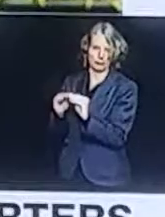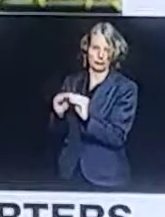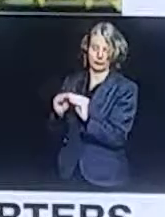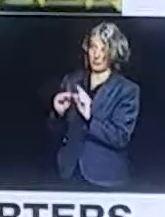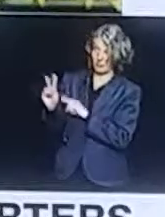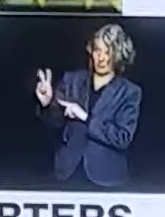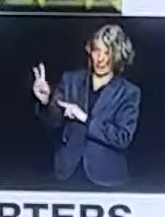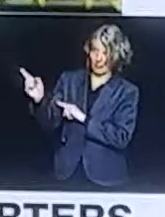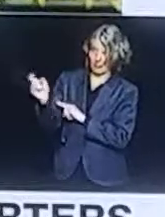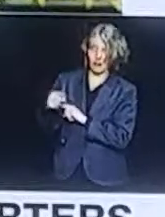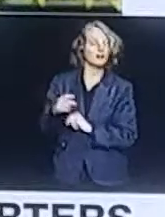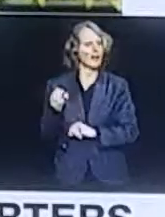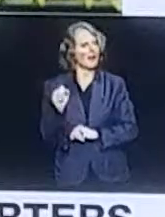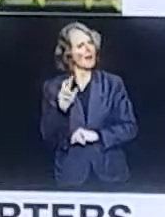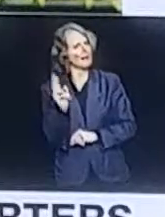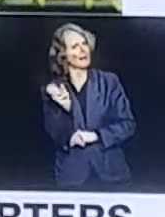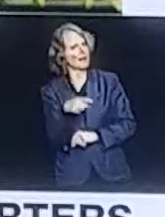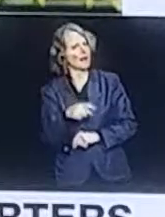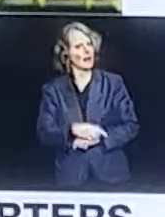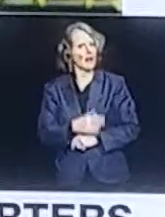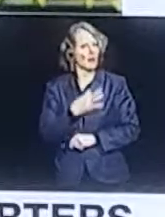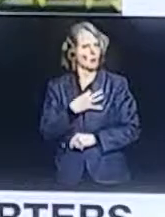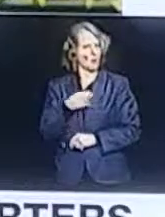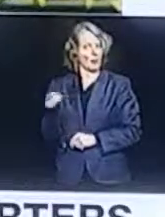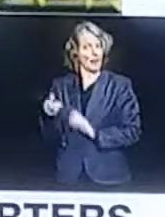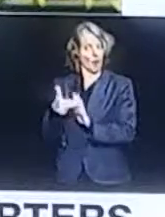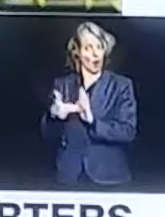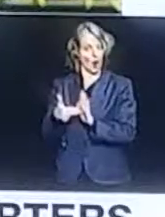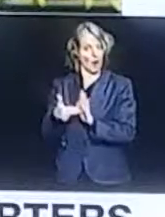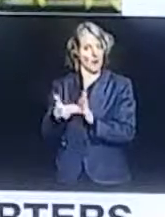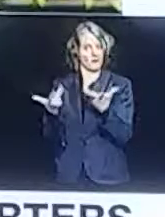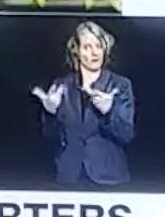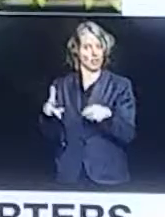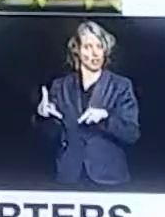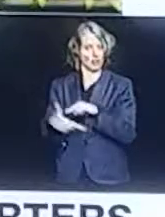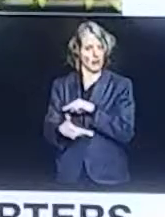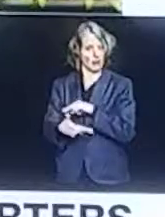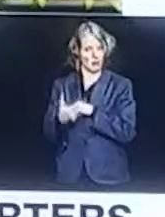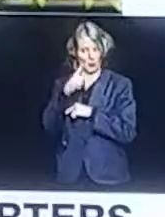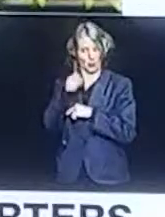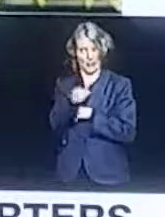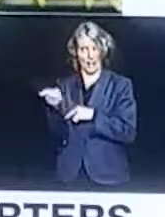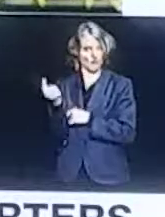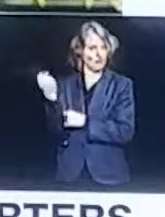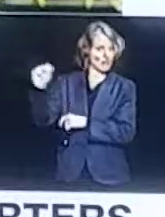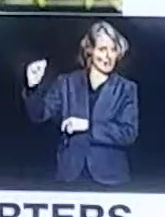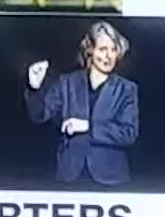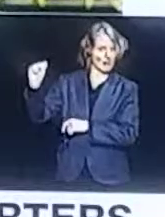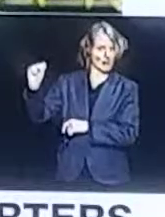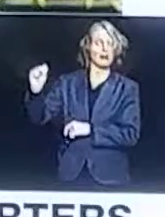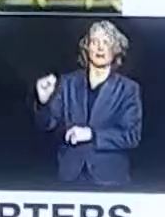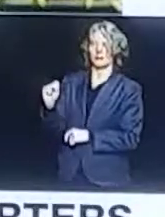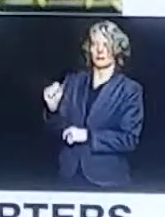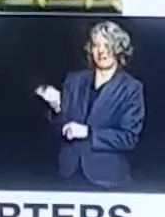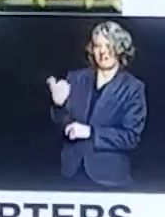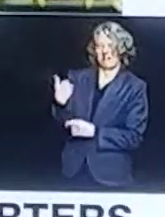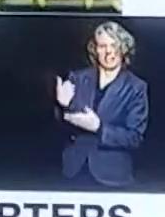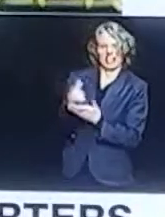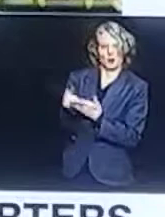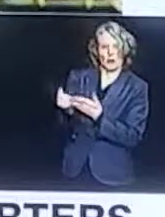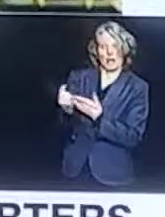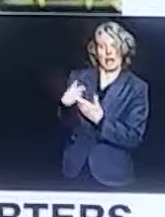up, David. Okay, because my next question was, do you think the deal is dead given the resistance in France? I had a conversation earlier this week